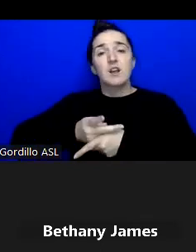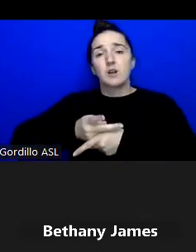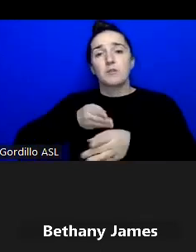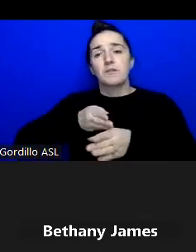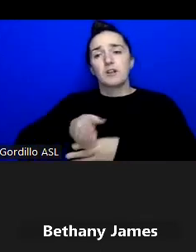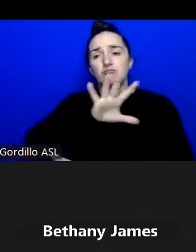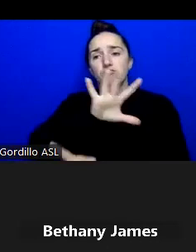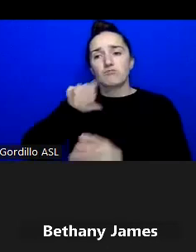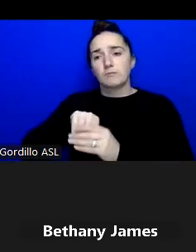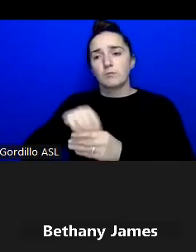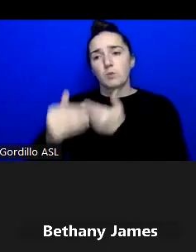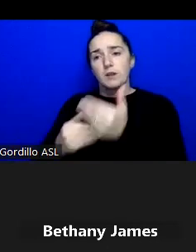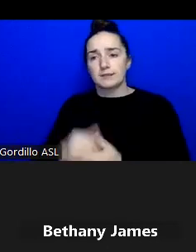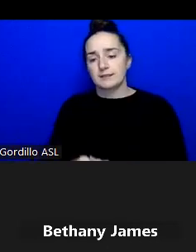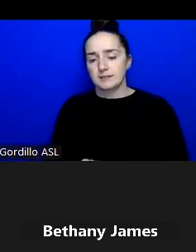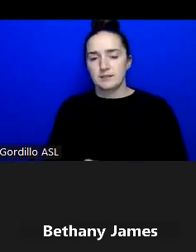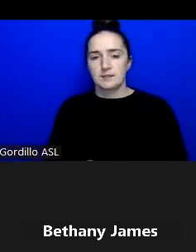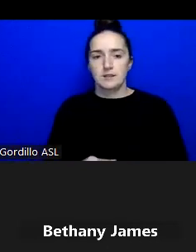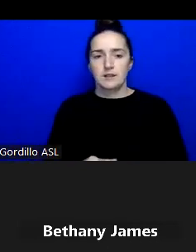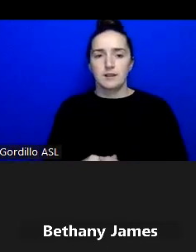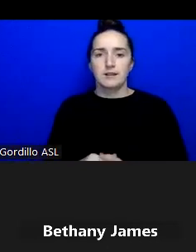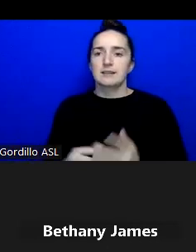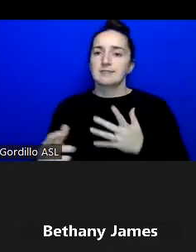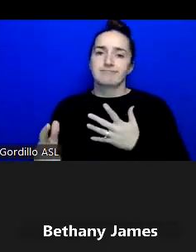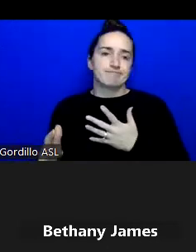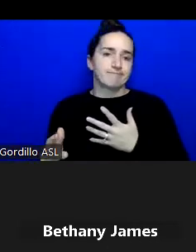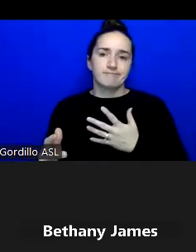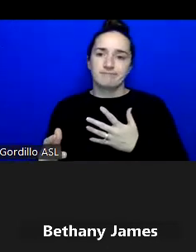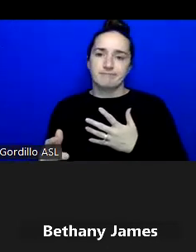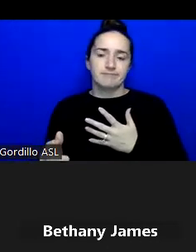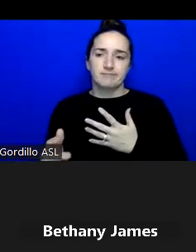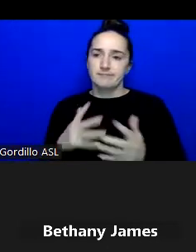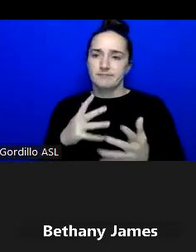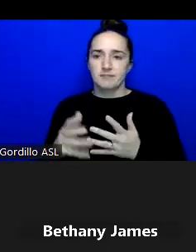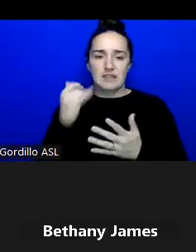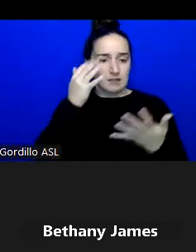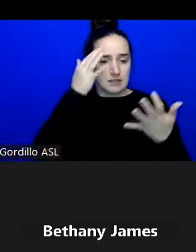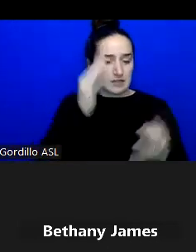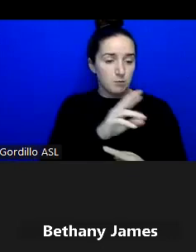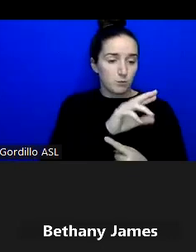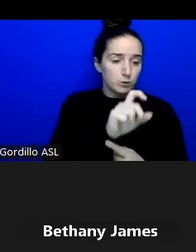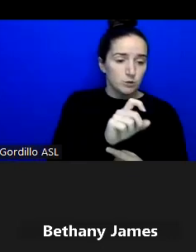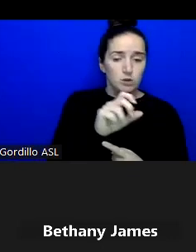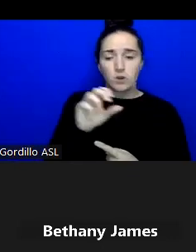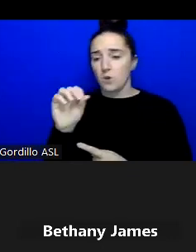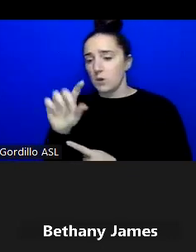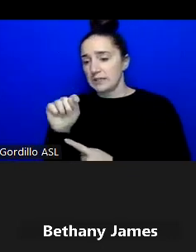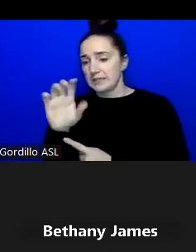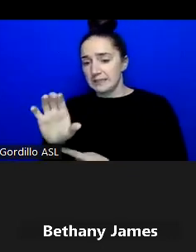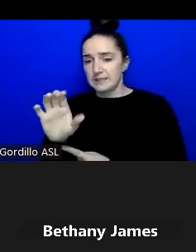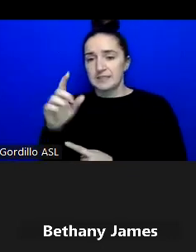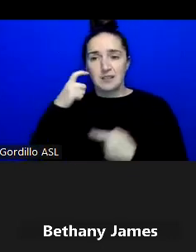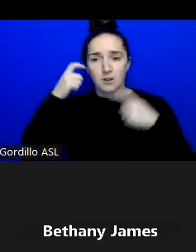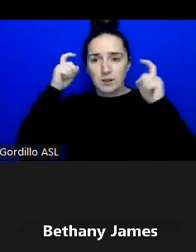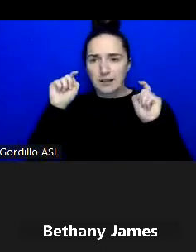of the decision to go with a prescription or an OTC hearing aid, we really